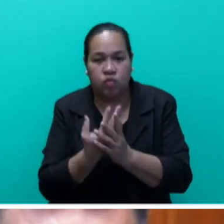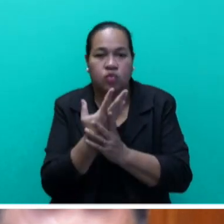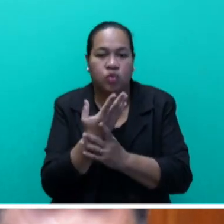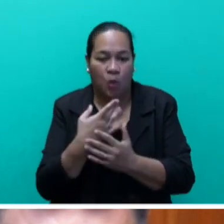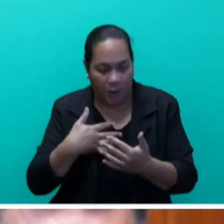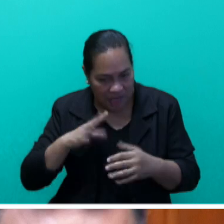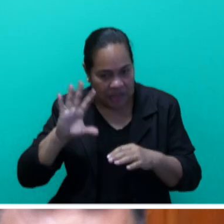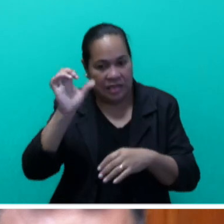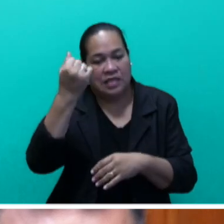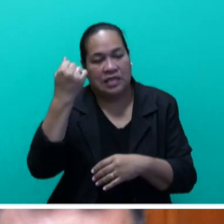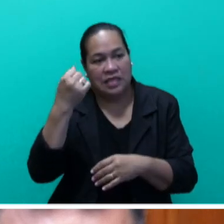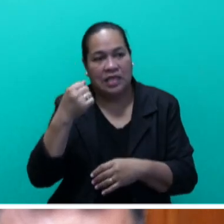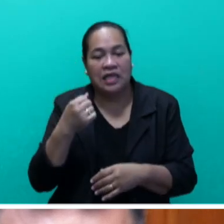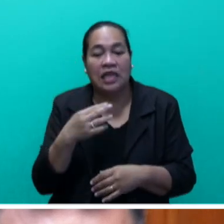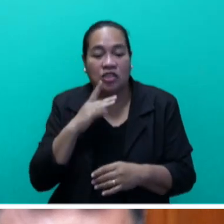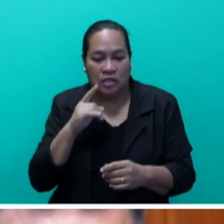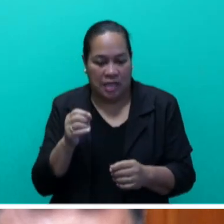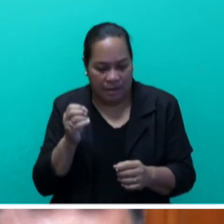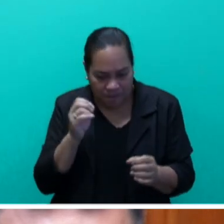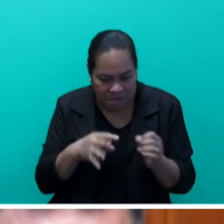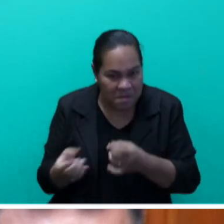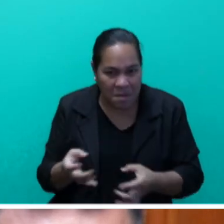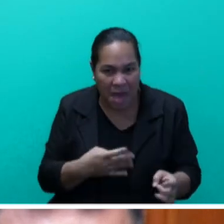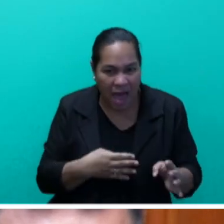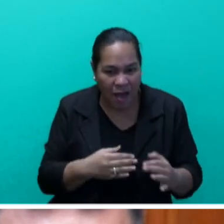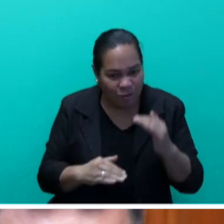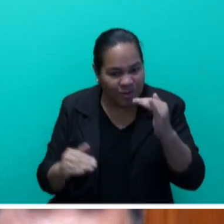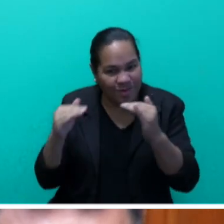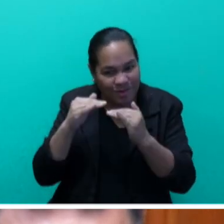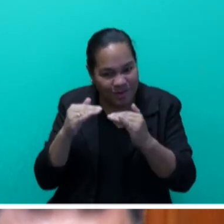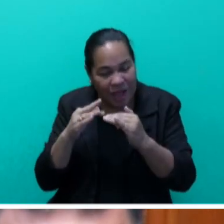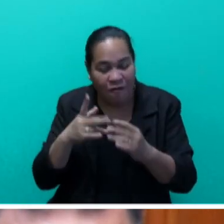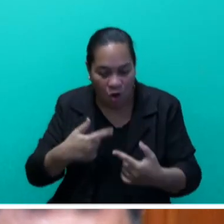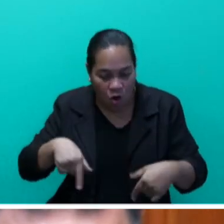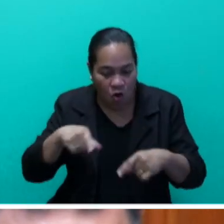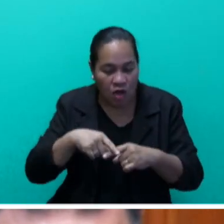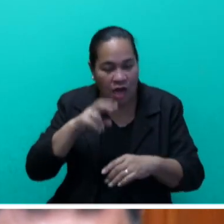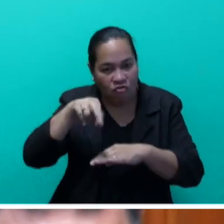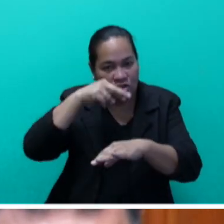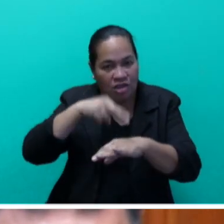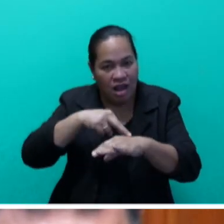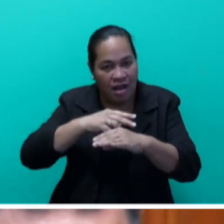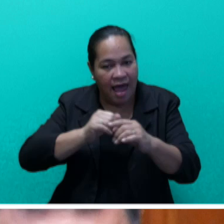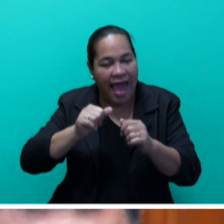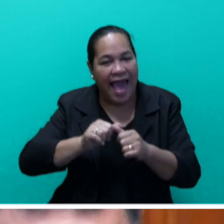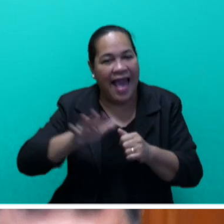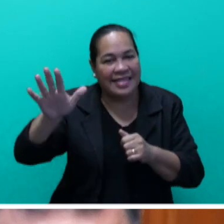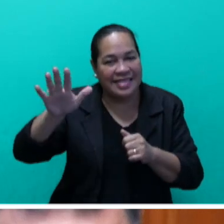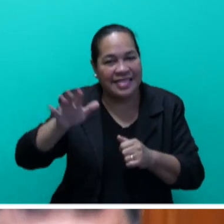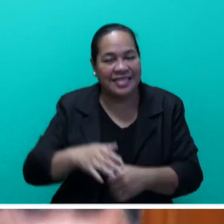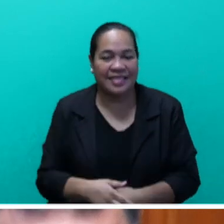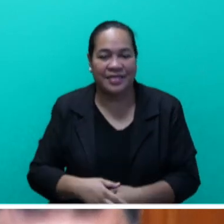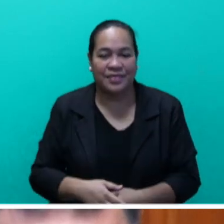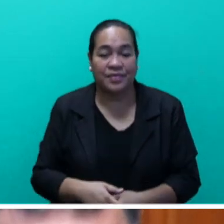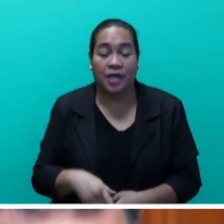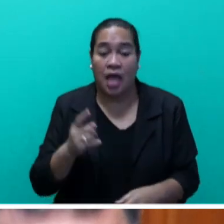efforts set benchmarks for local and regional excellence. Mr. Speaker, sir, at the